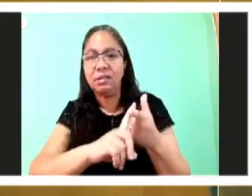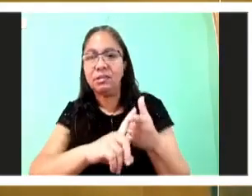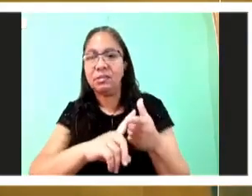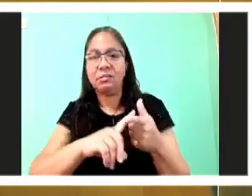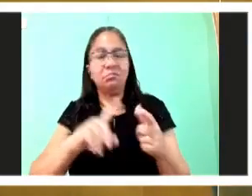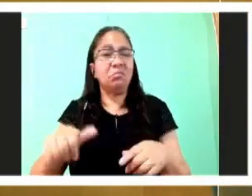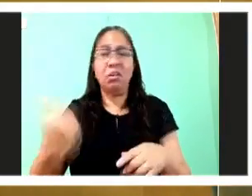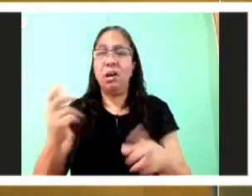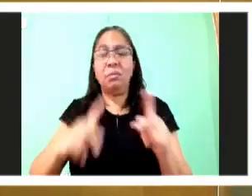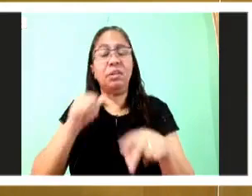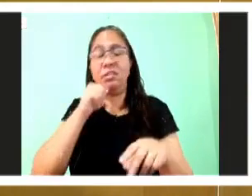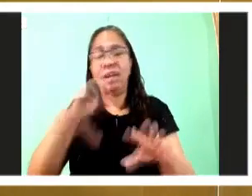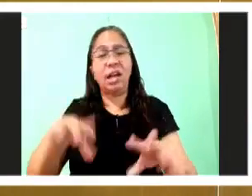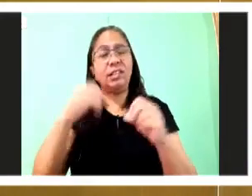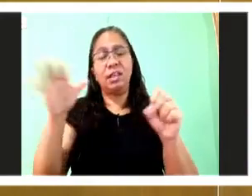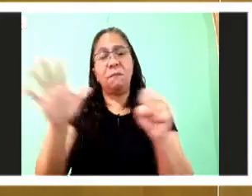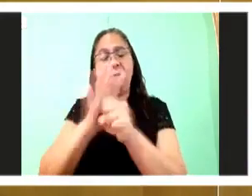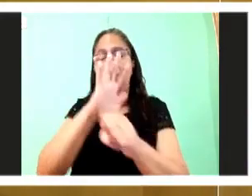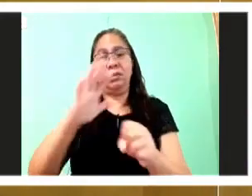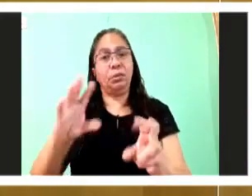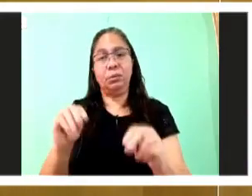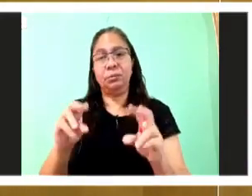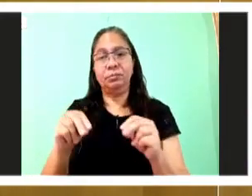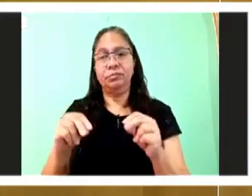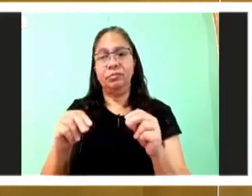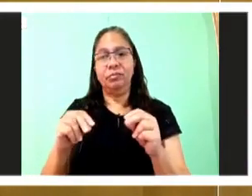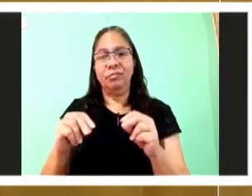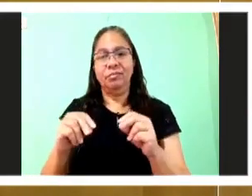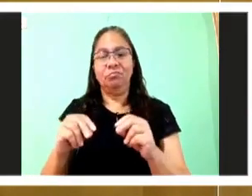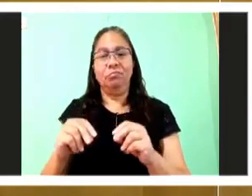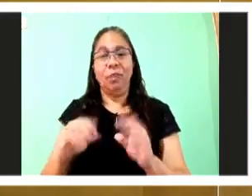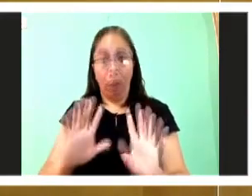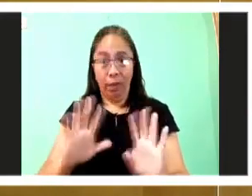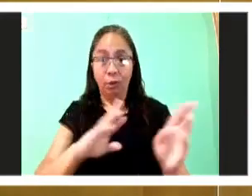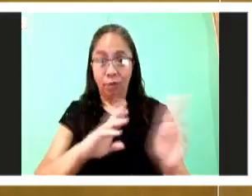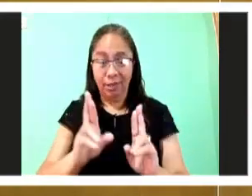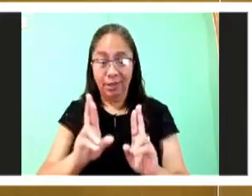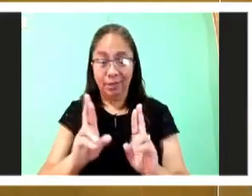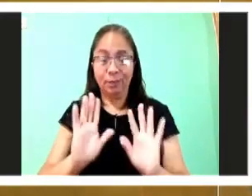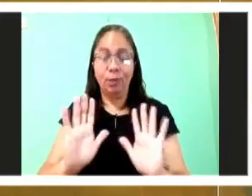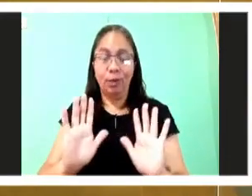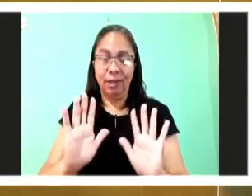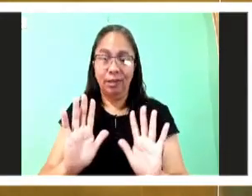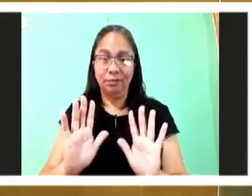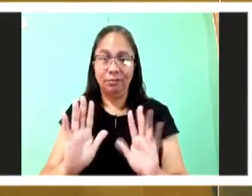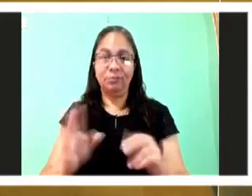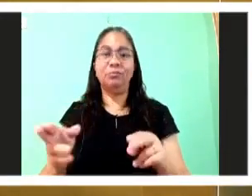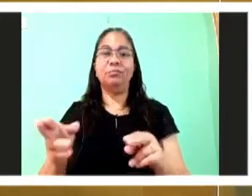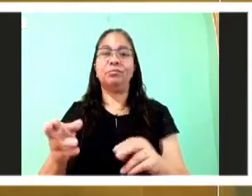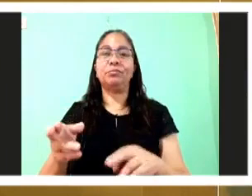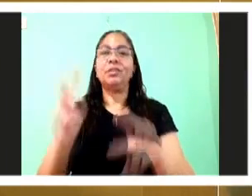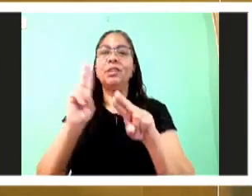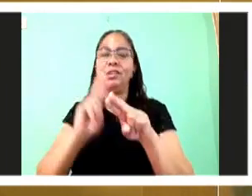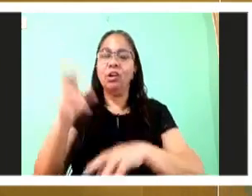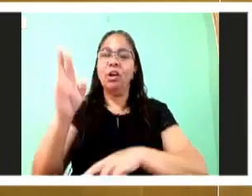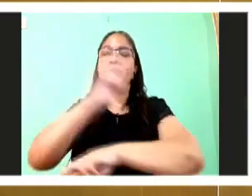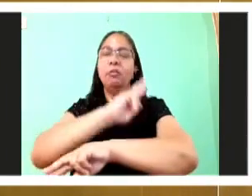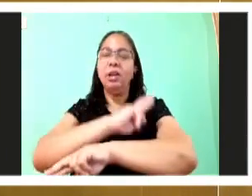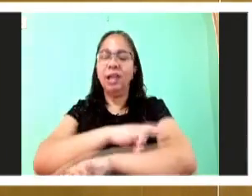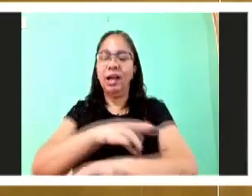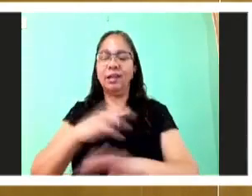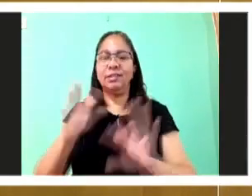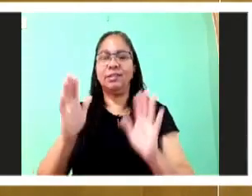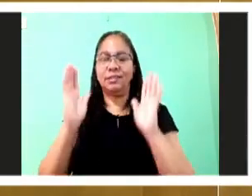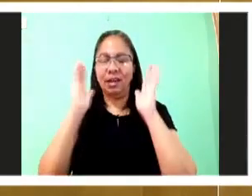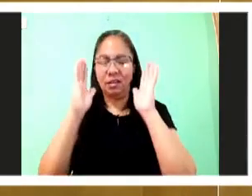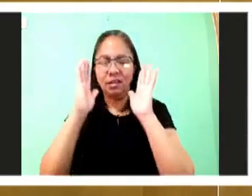them. And so, yeah, buckle up. Sit back and let's relax and digest